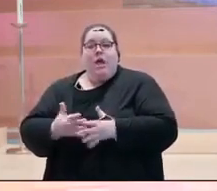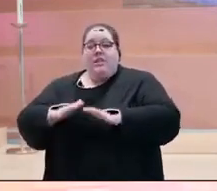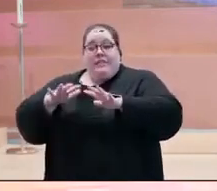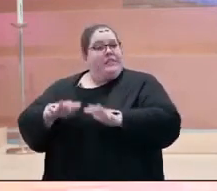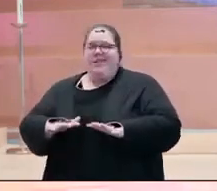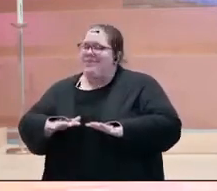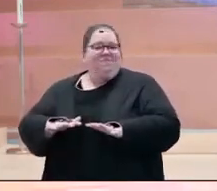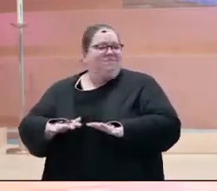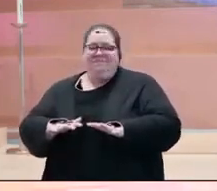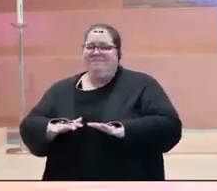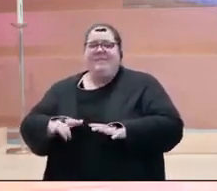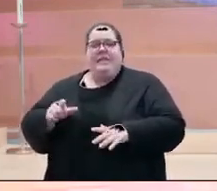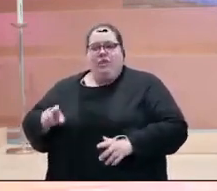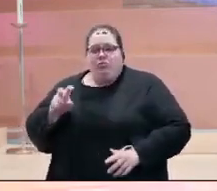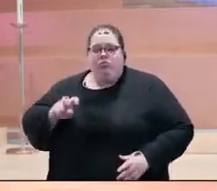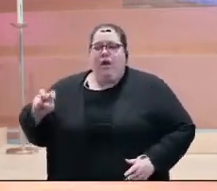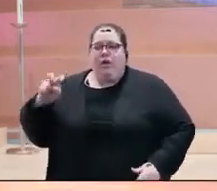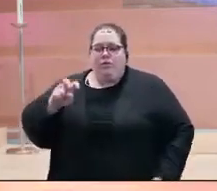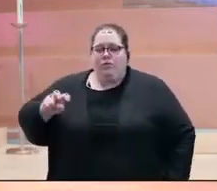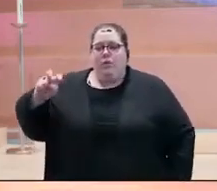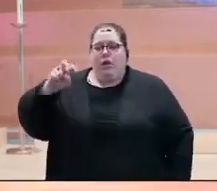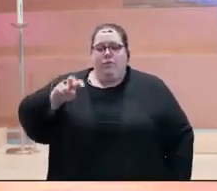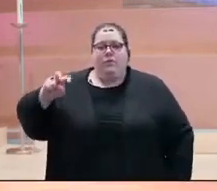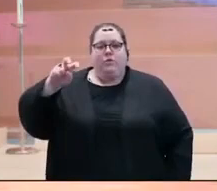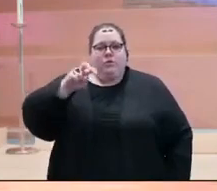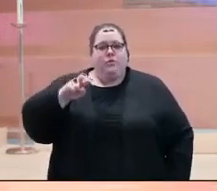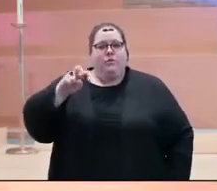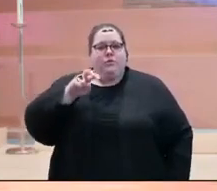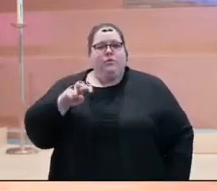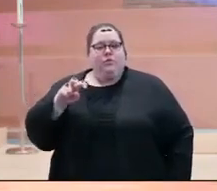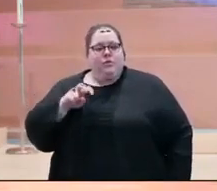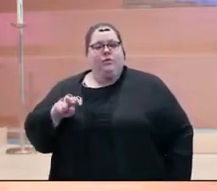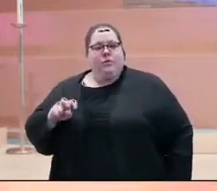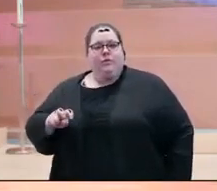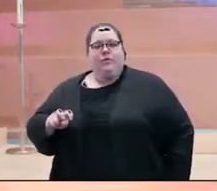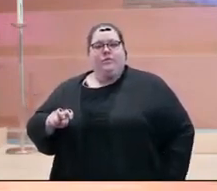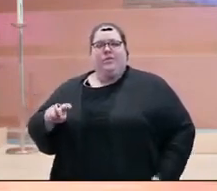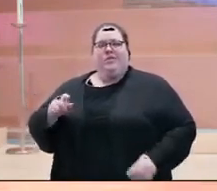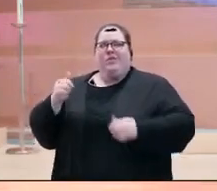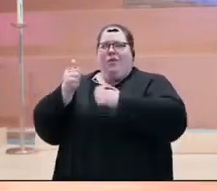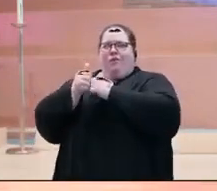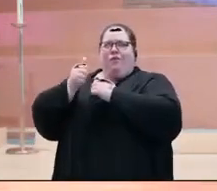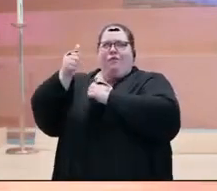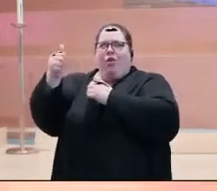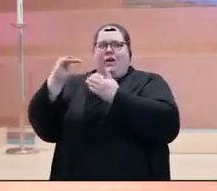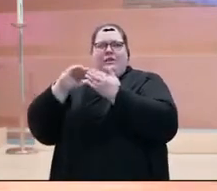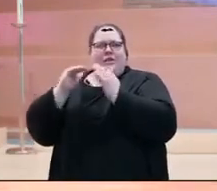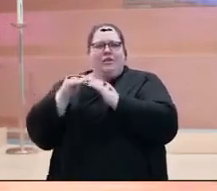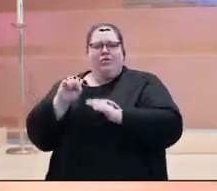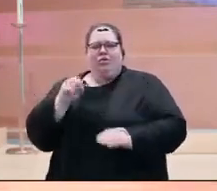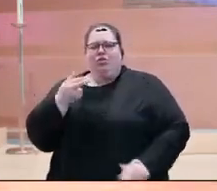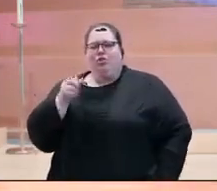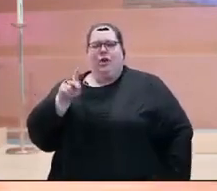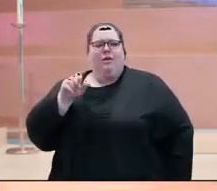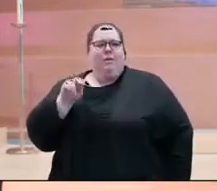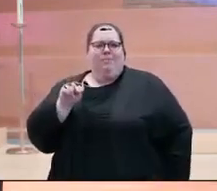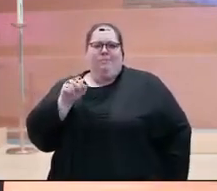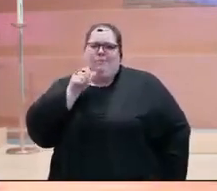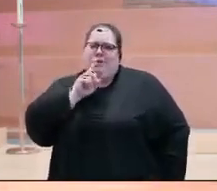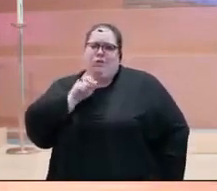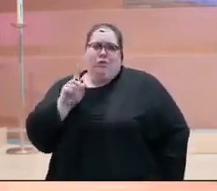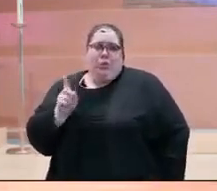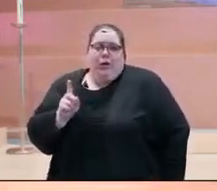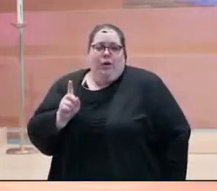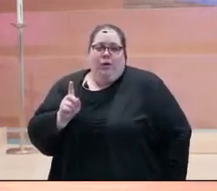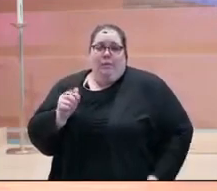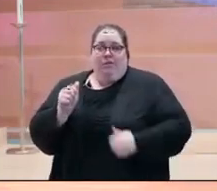down. He travels around in the land of Canaan as far as Shechem, it says. And I don't know exactly where that is, but it was as far as